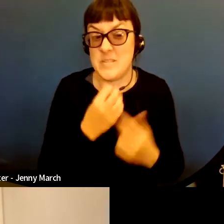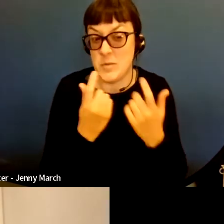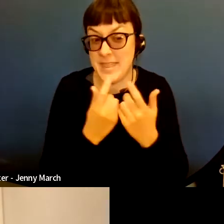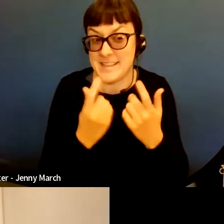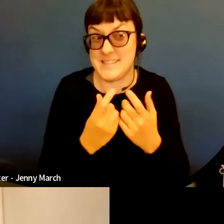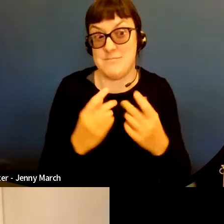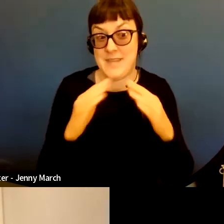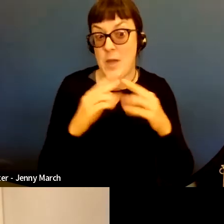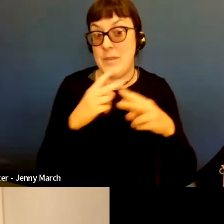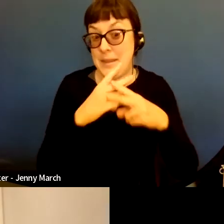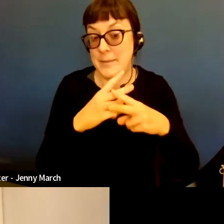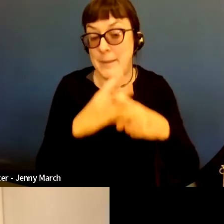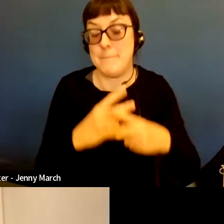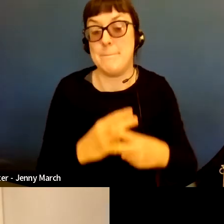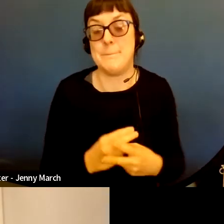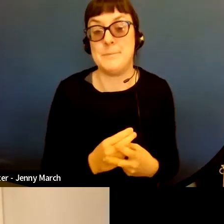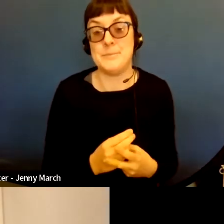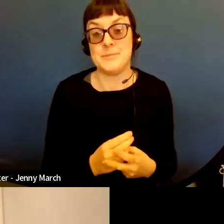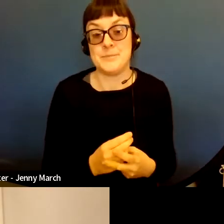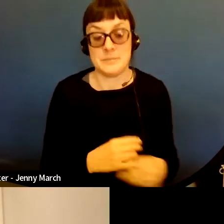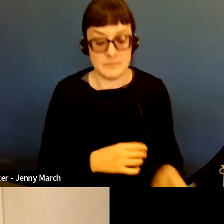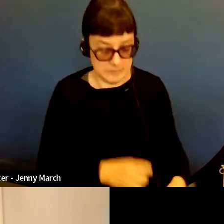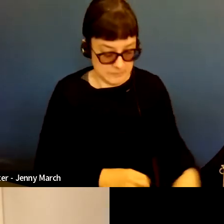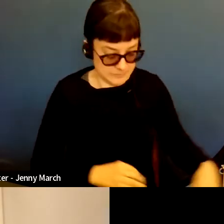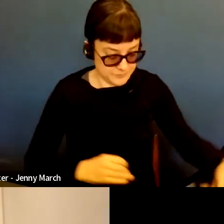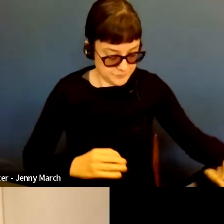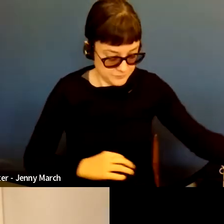housekeeping things to start off with.